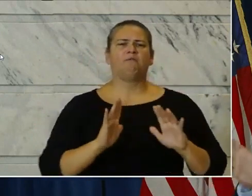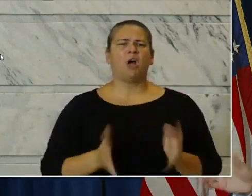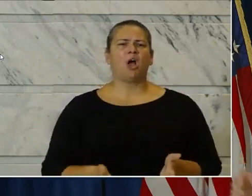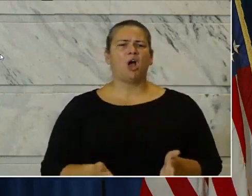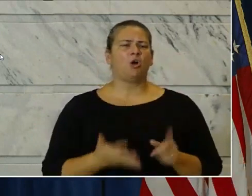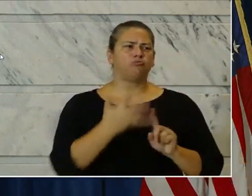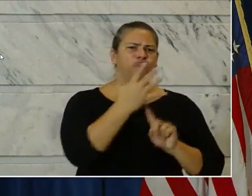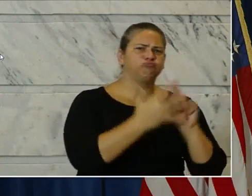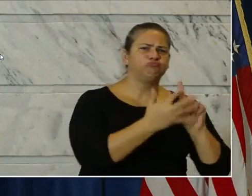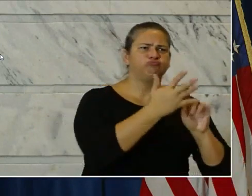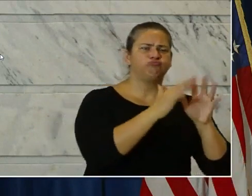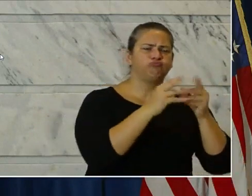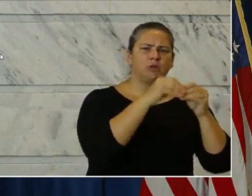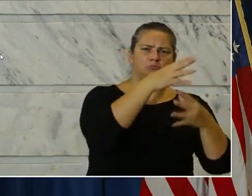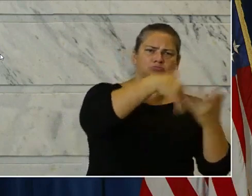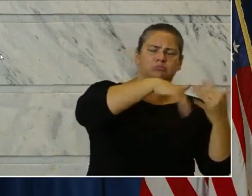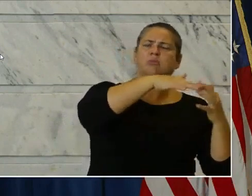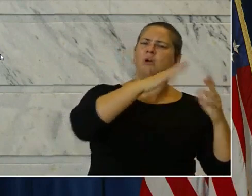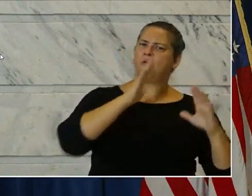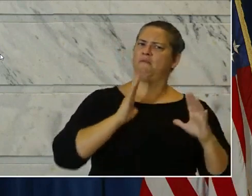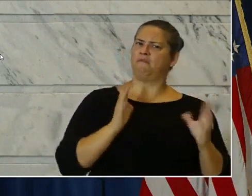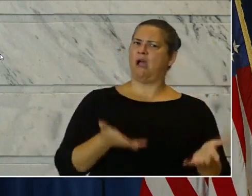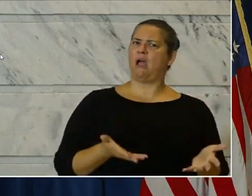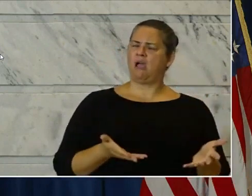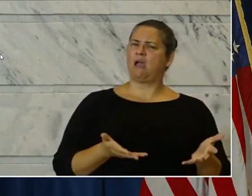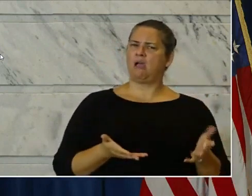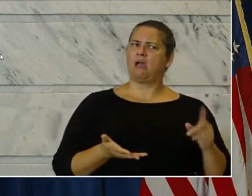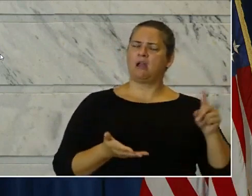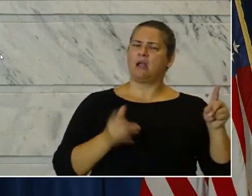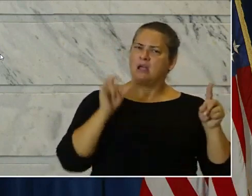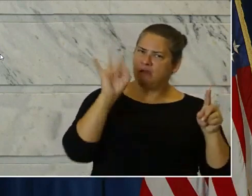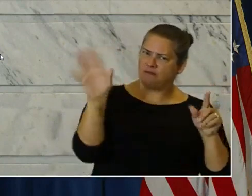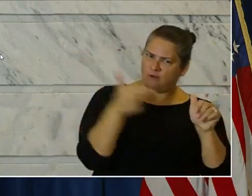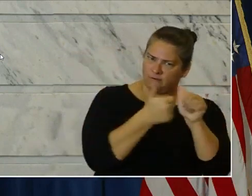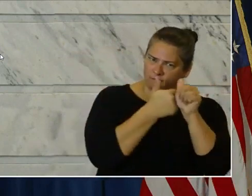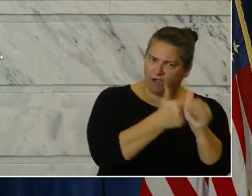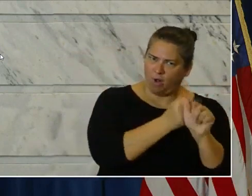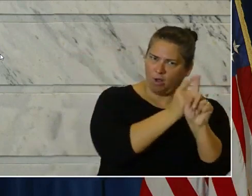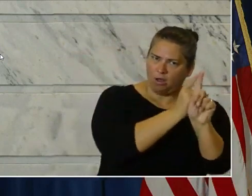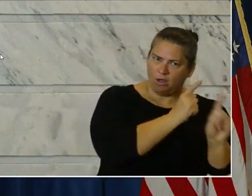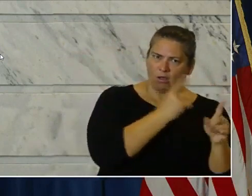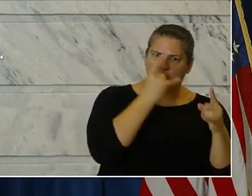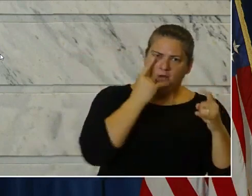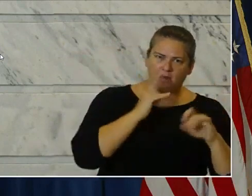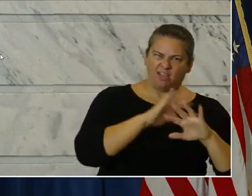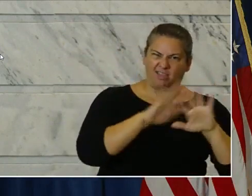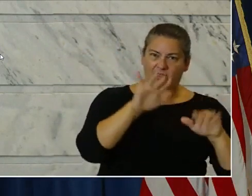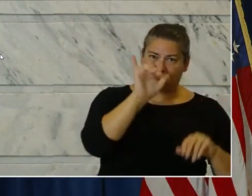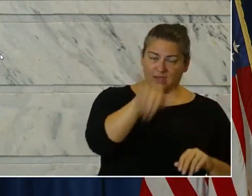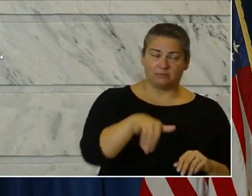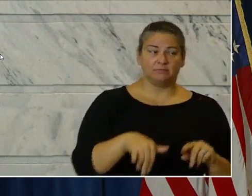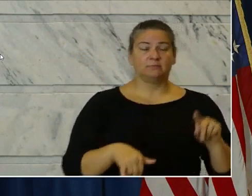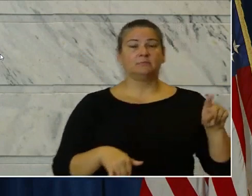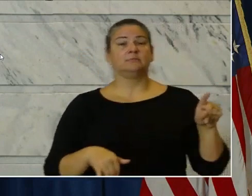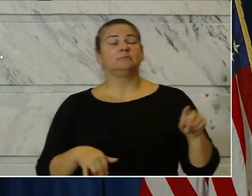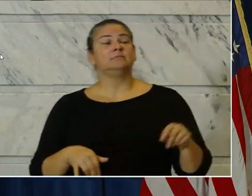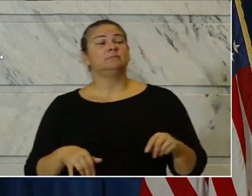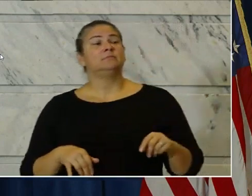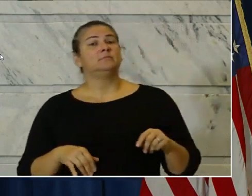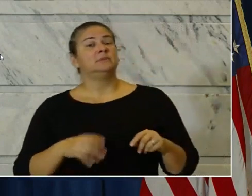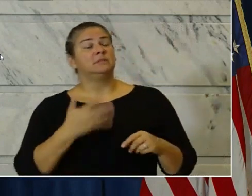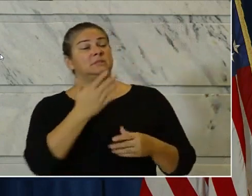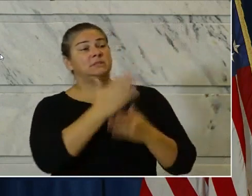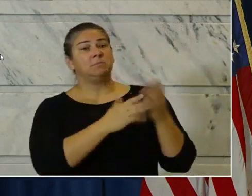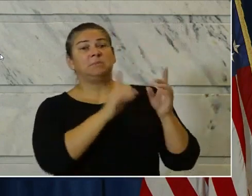and who are continuing with whatever their former plan was. These are some of the same districts that asked for this metric.